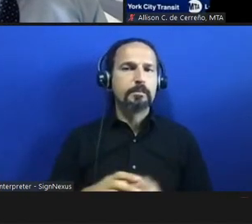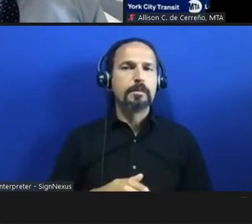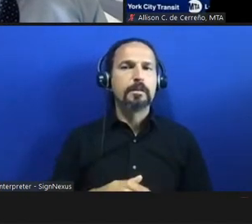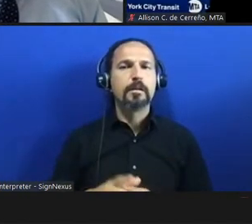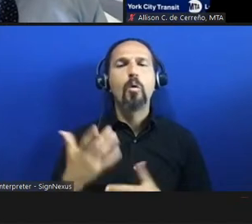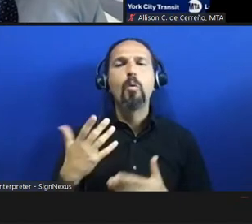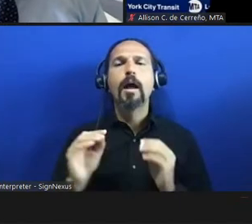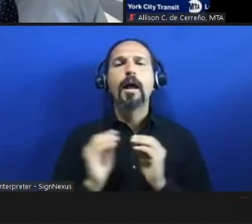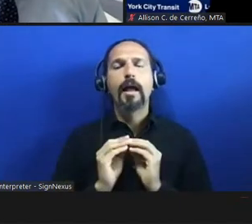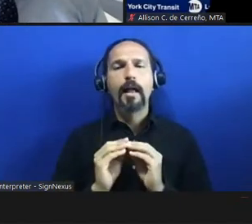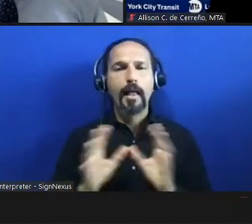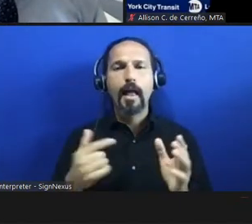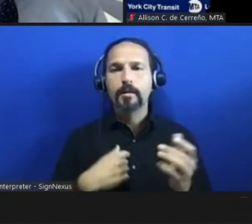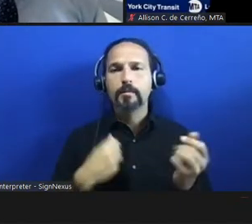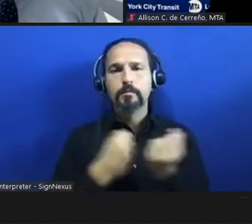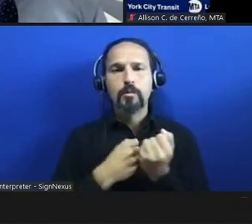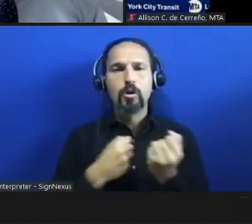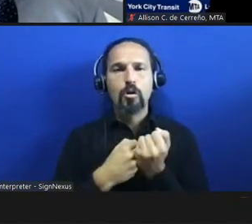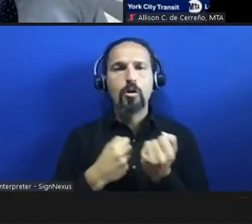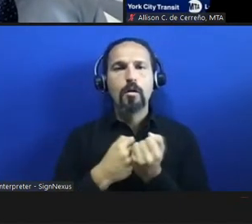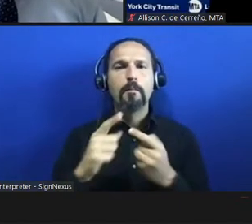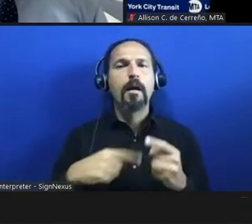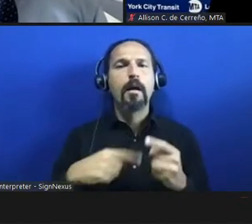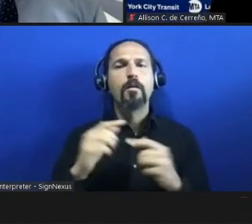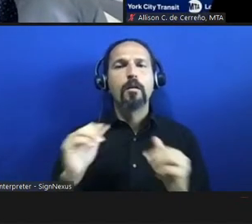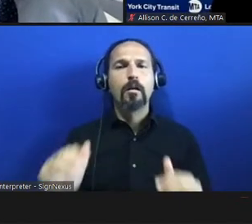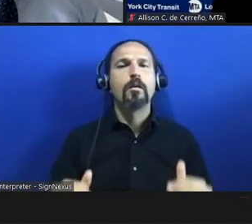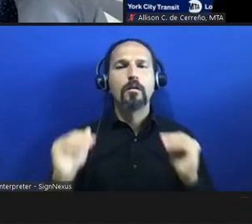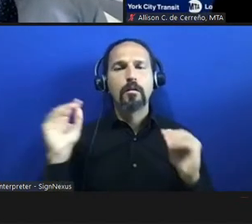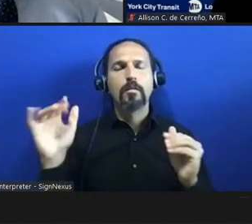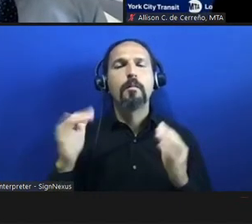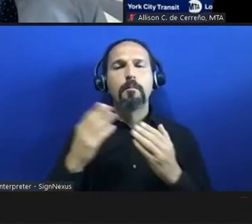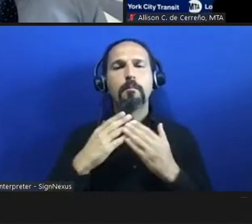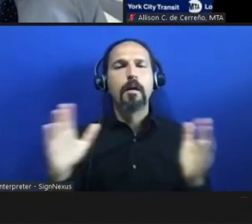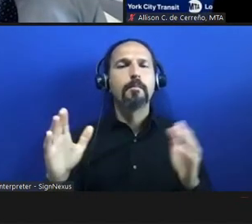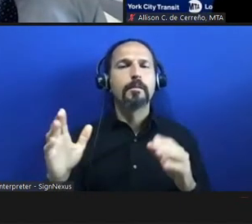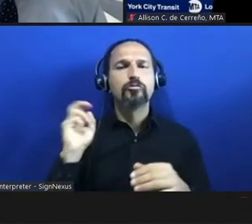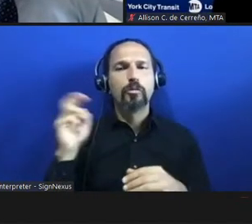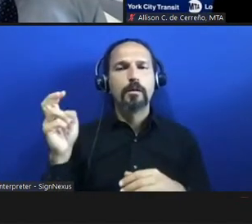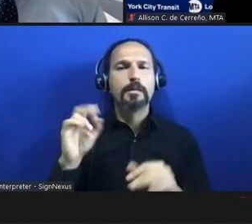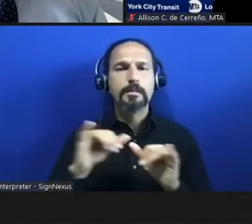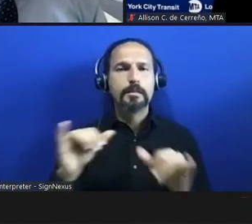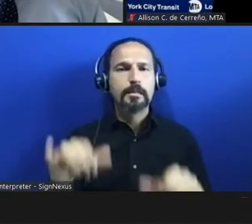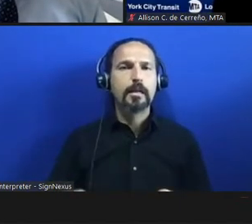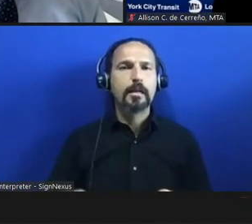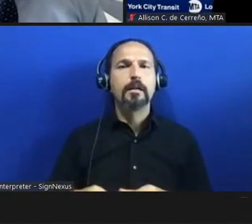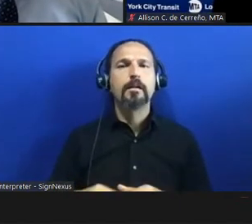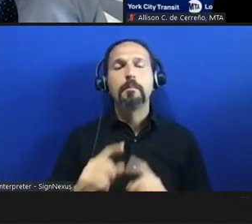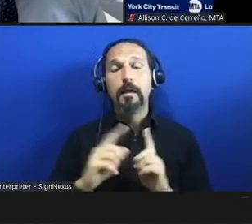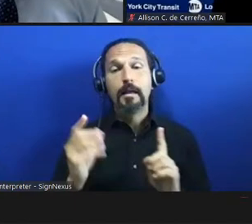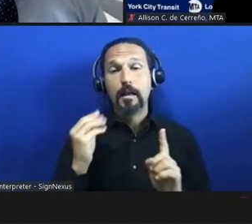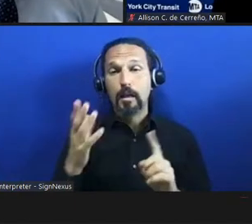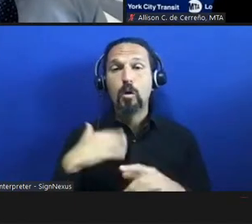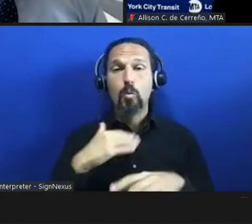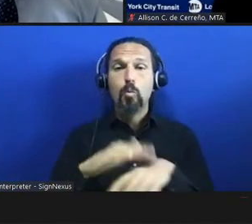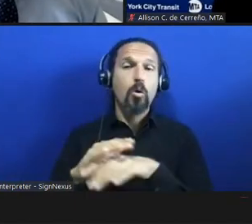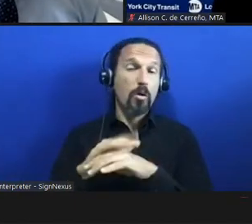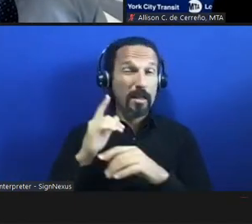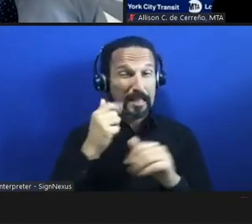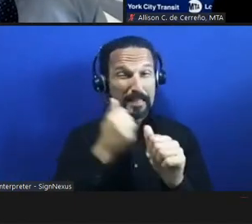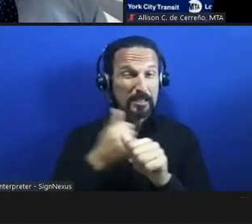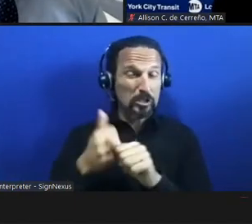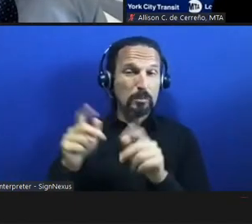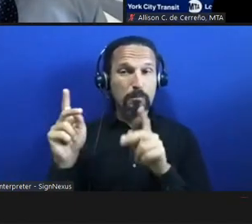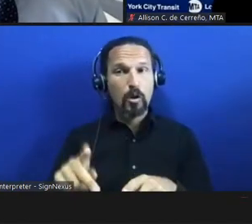to be clear I support the premise of upgrading our City's public transit system where I draw the line however is expecting individuals